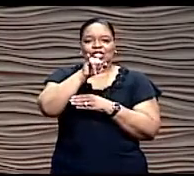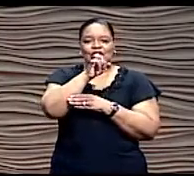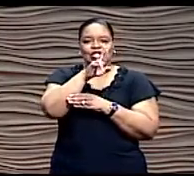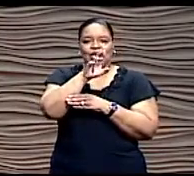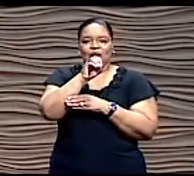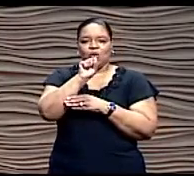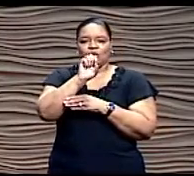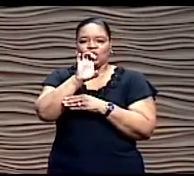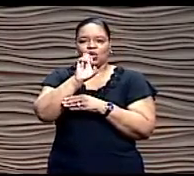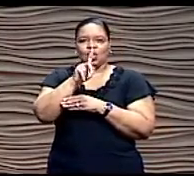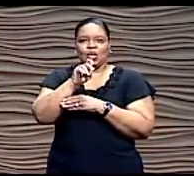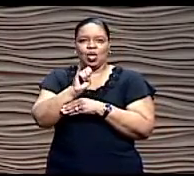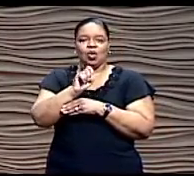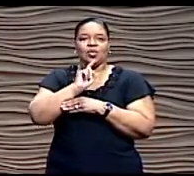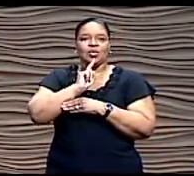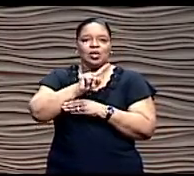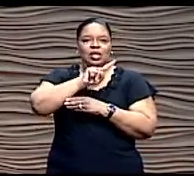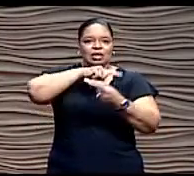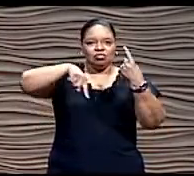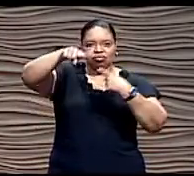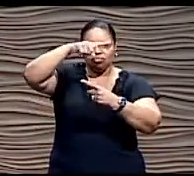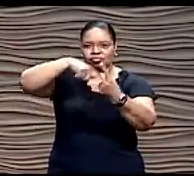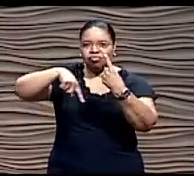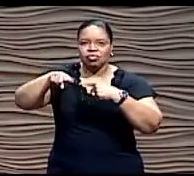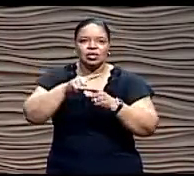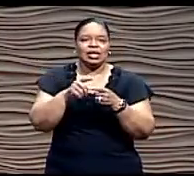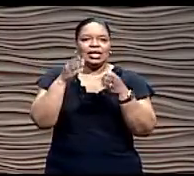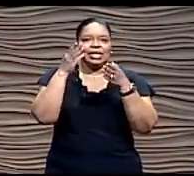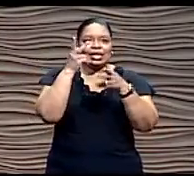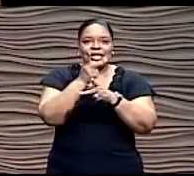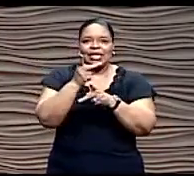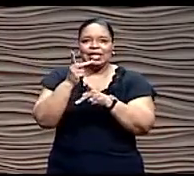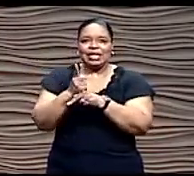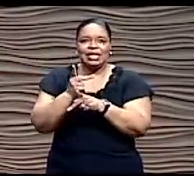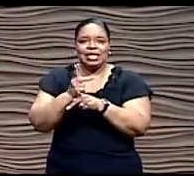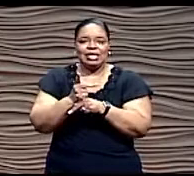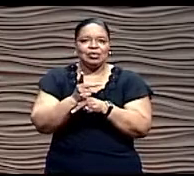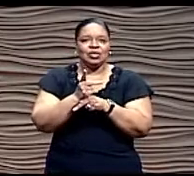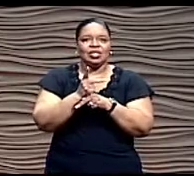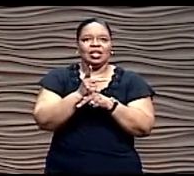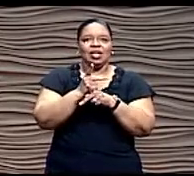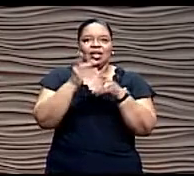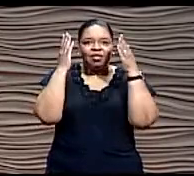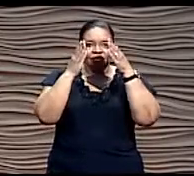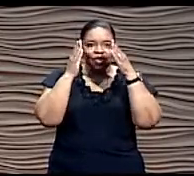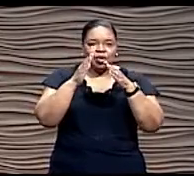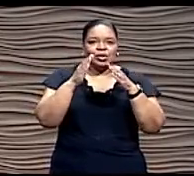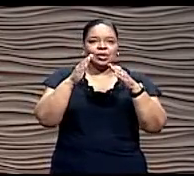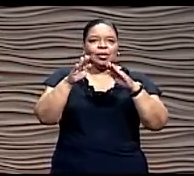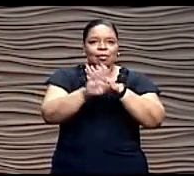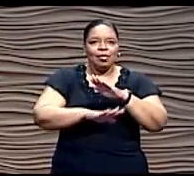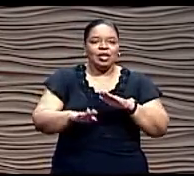and maintains orientation based on the principle of angular motion.